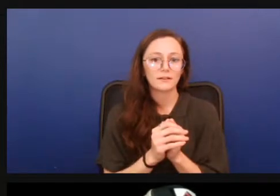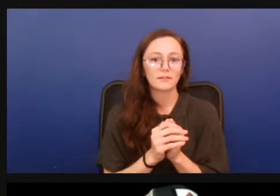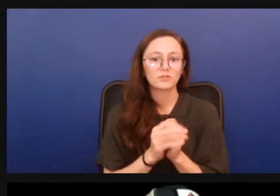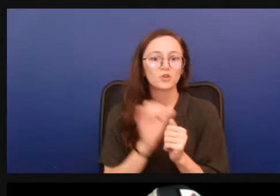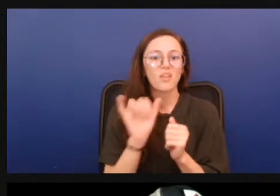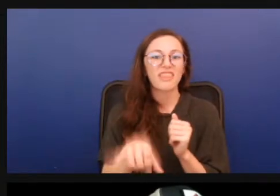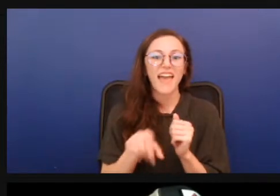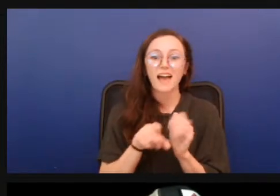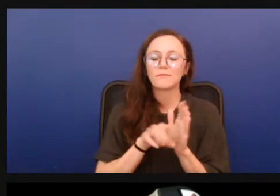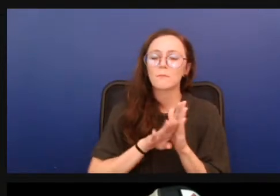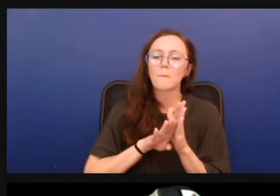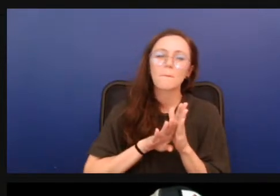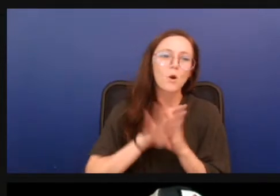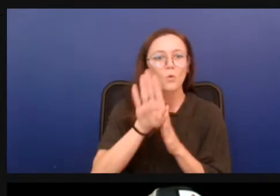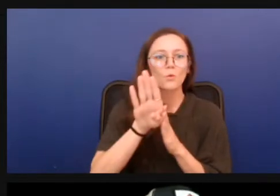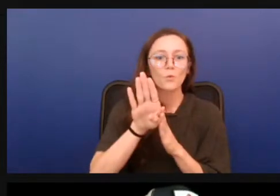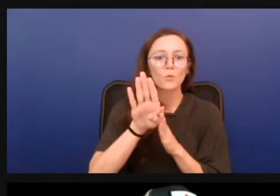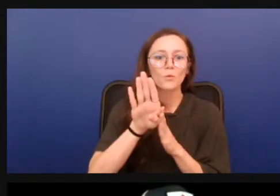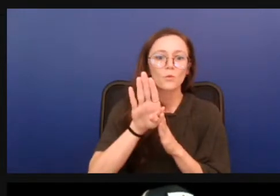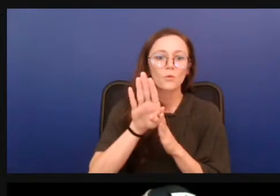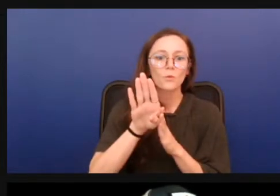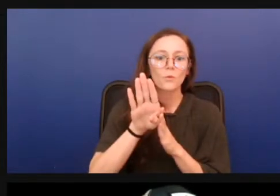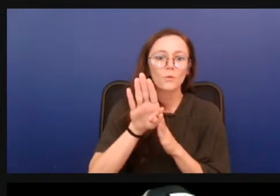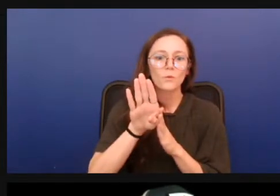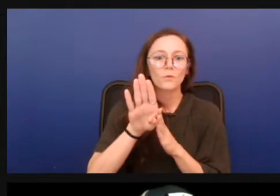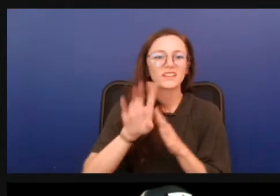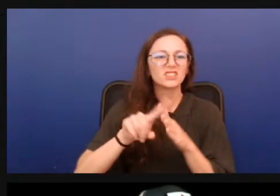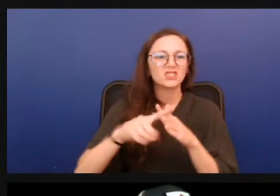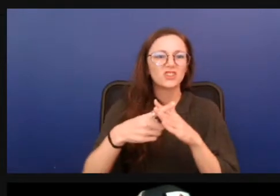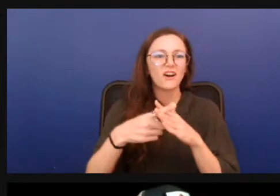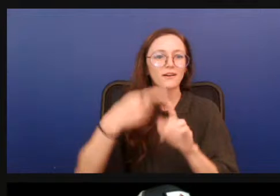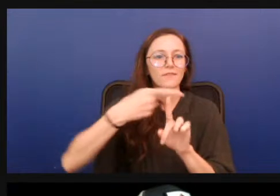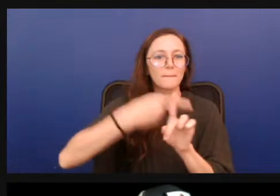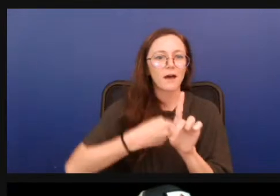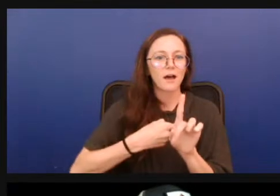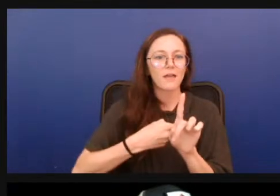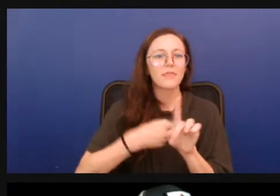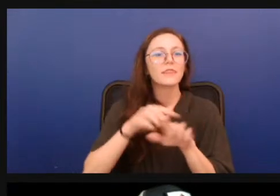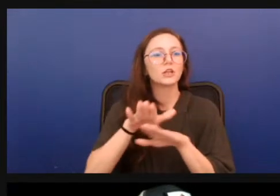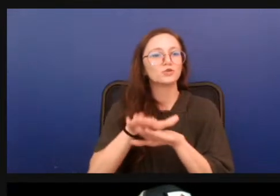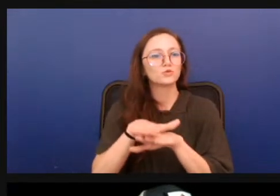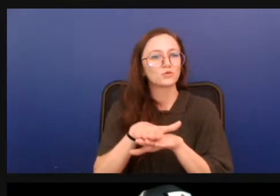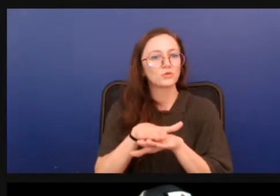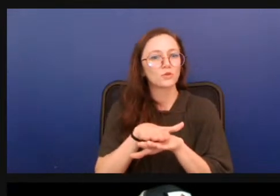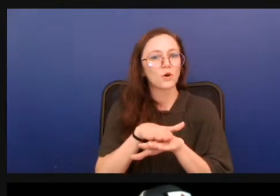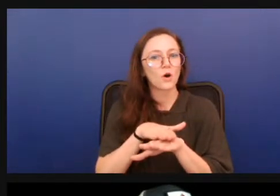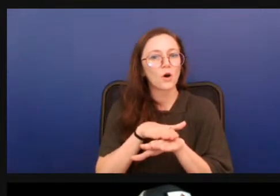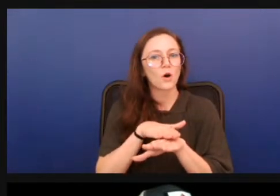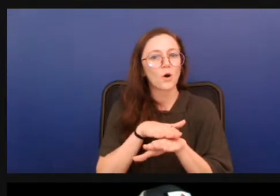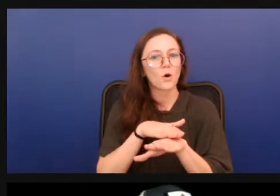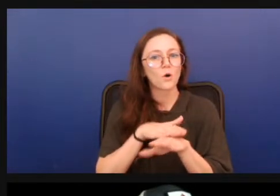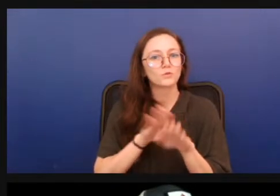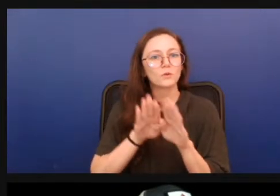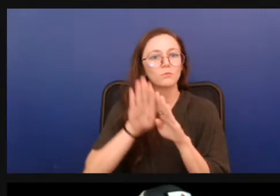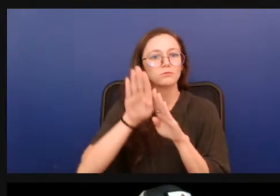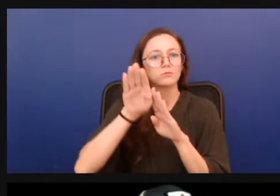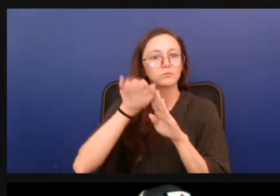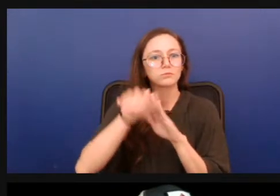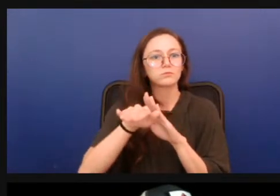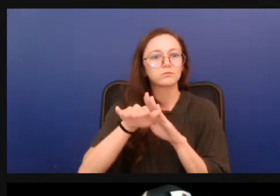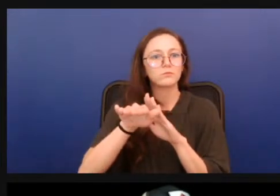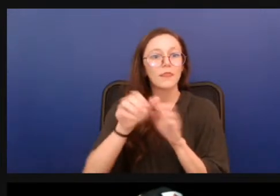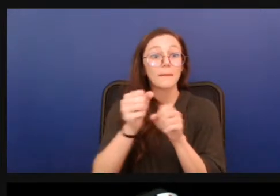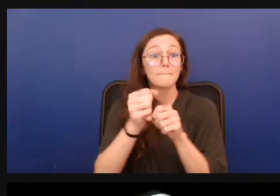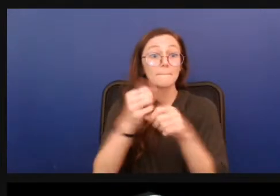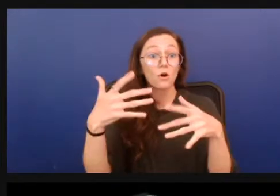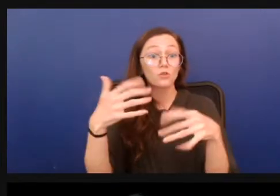intrusion still at the beginning of the month. And then it slows down and you see periodic, like it's really pulsing afterwards, right? There's a pulse, one, and then